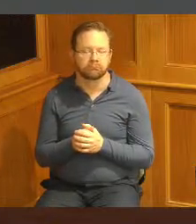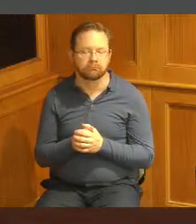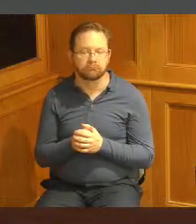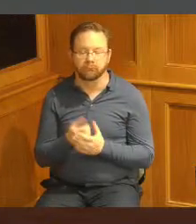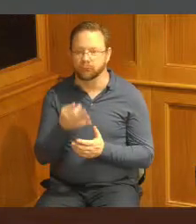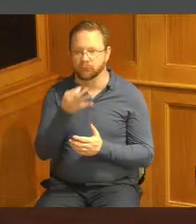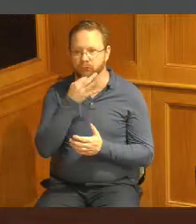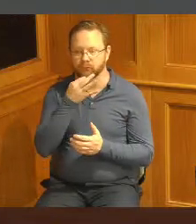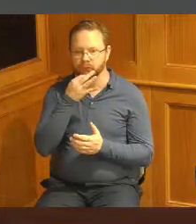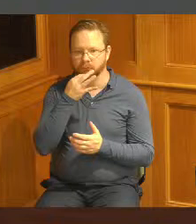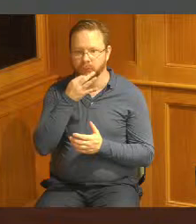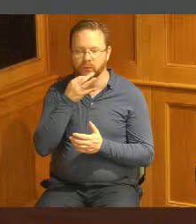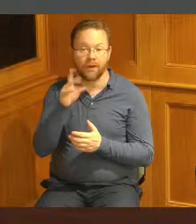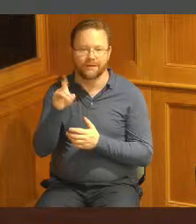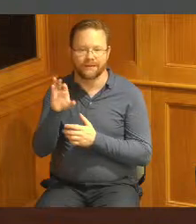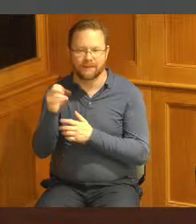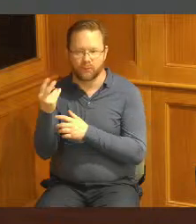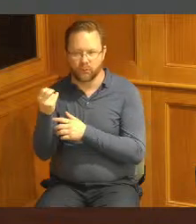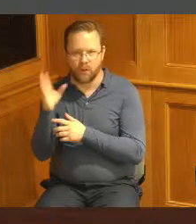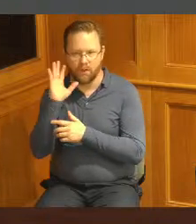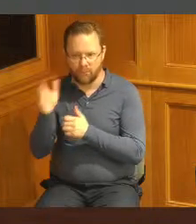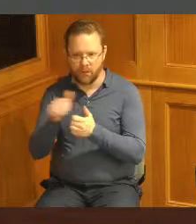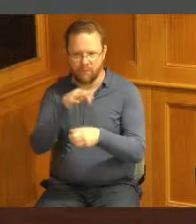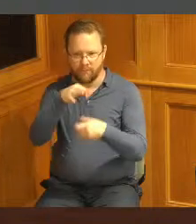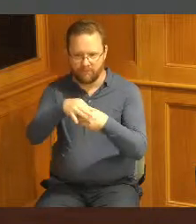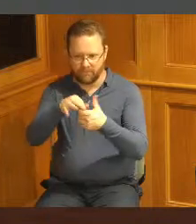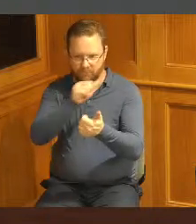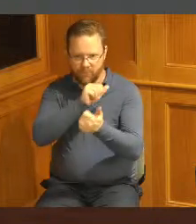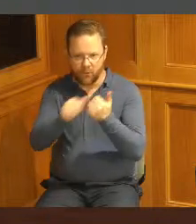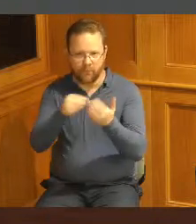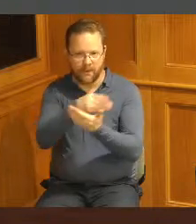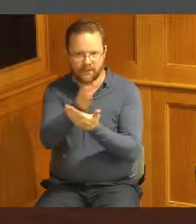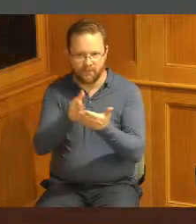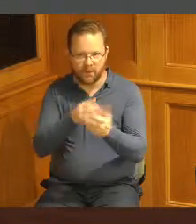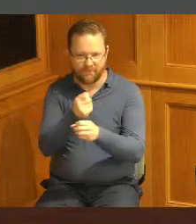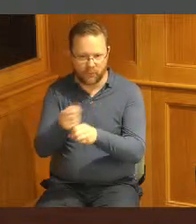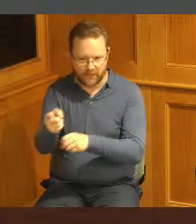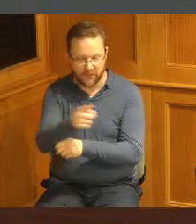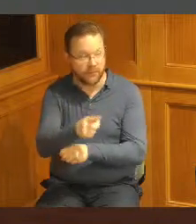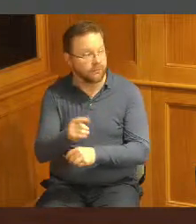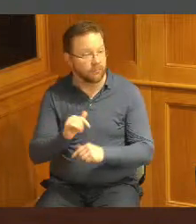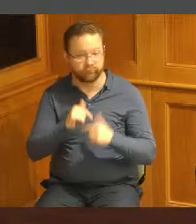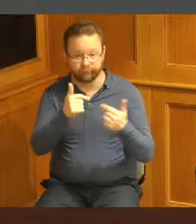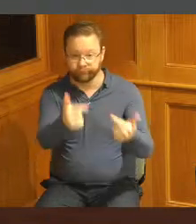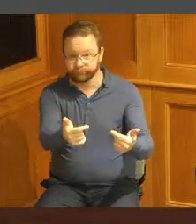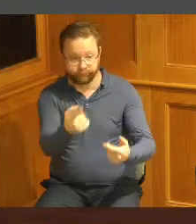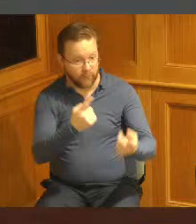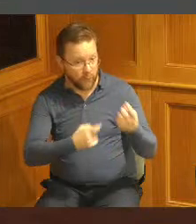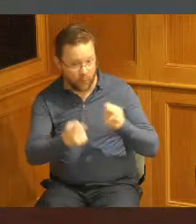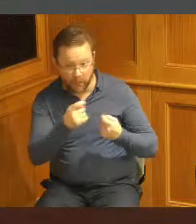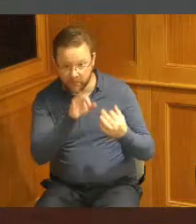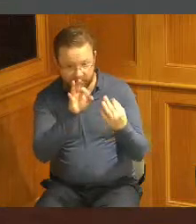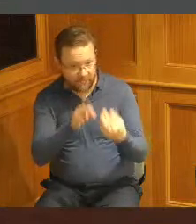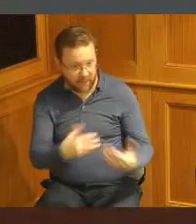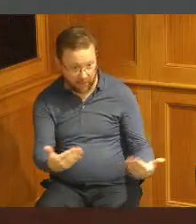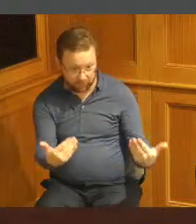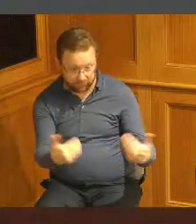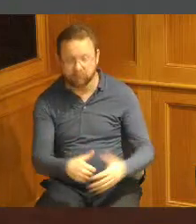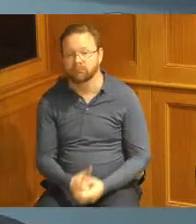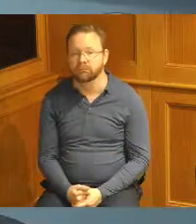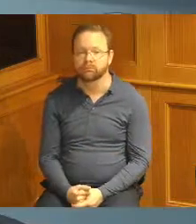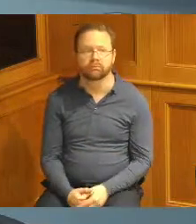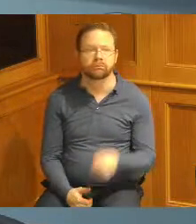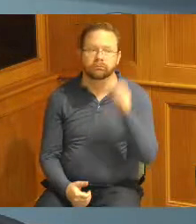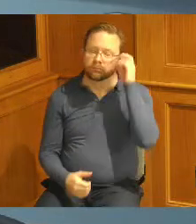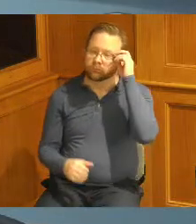2025 on December the 12th. So with that, Commissioner, I'll turn it back over to you. Happy to answer any questions or to receive any feedback. Okay, thank you.